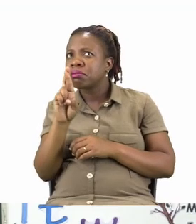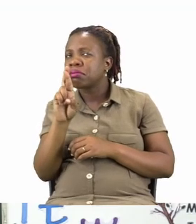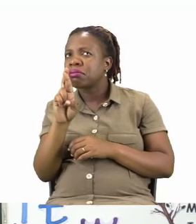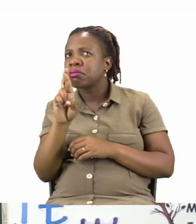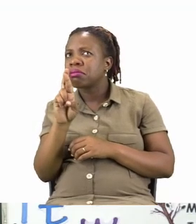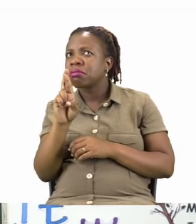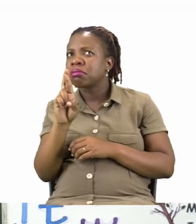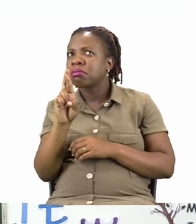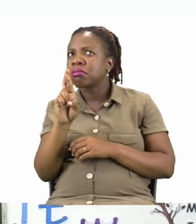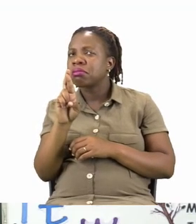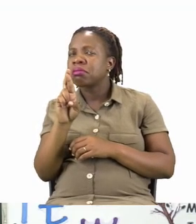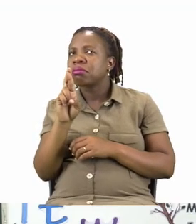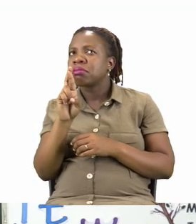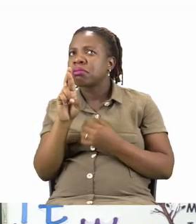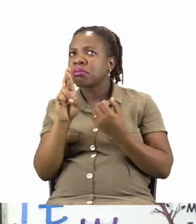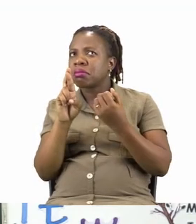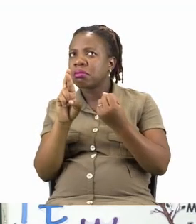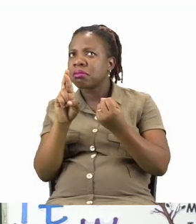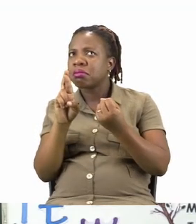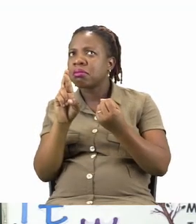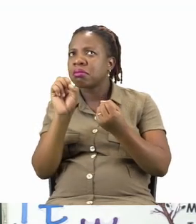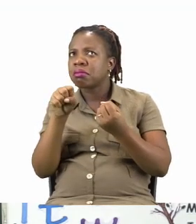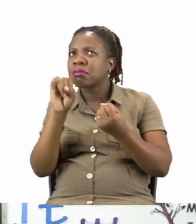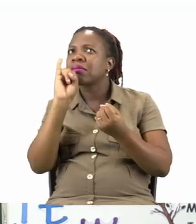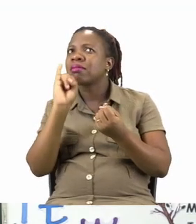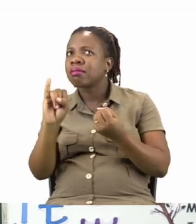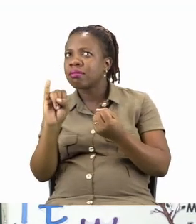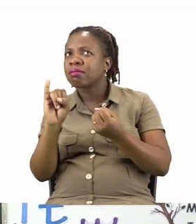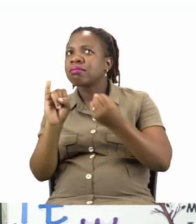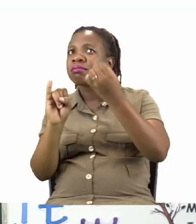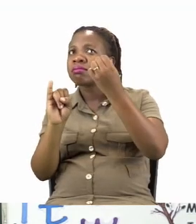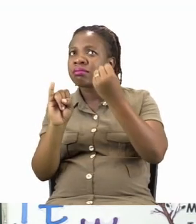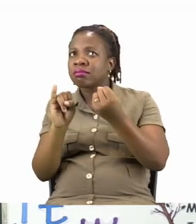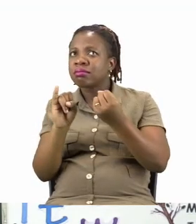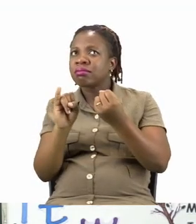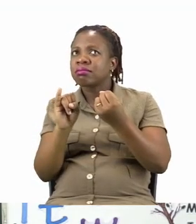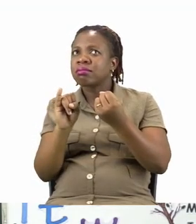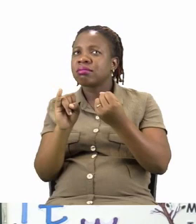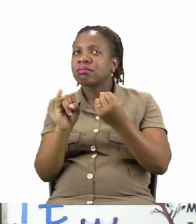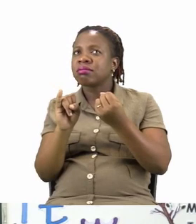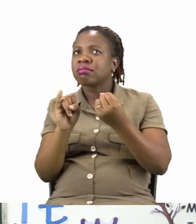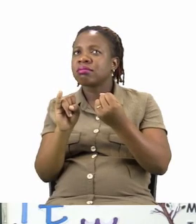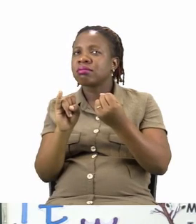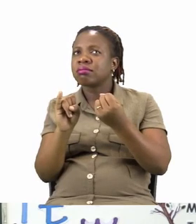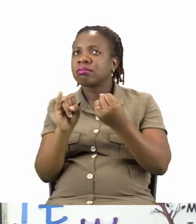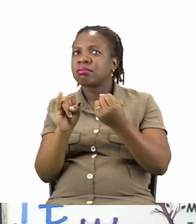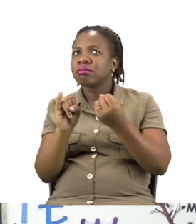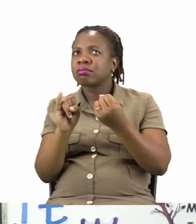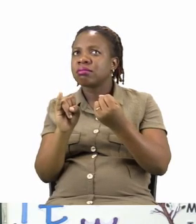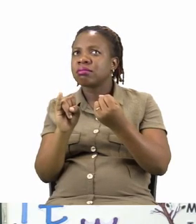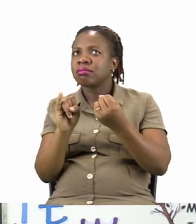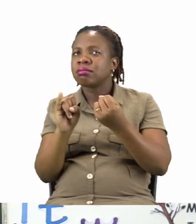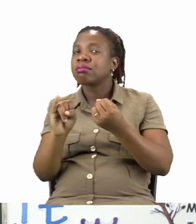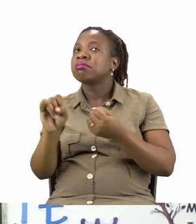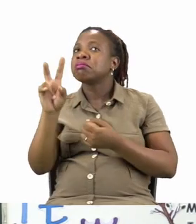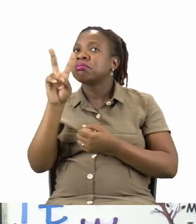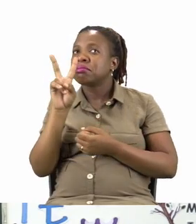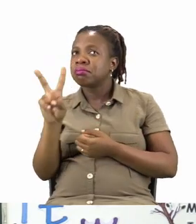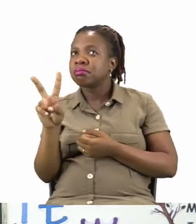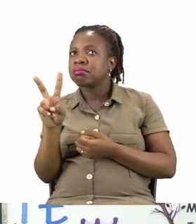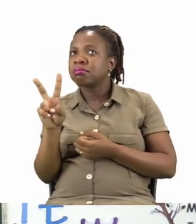an I. Do we have an I over here? Yes, we do. Then we have a